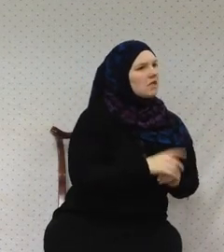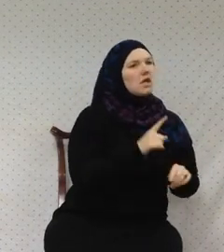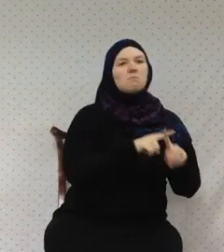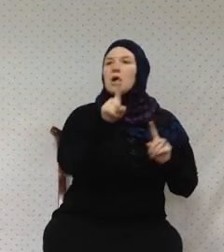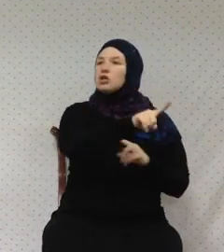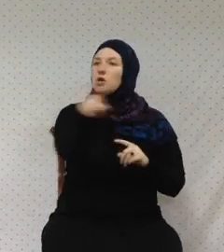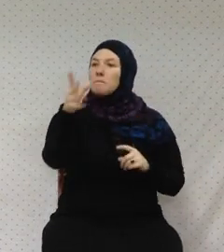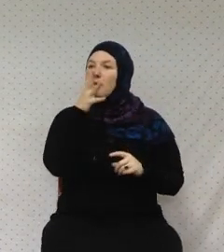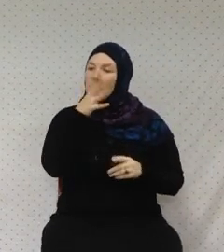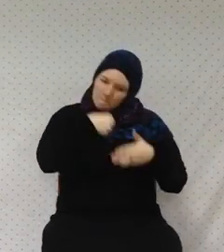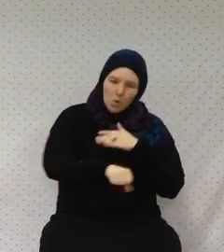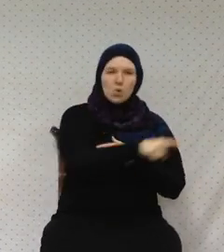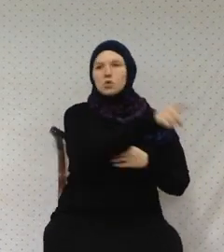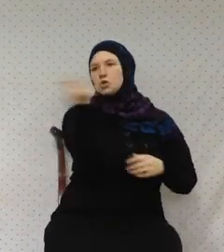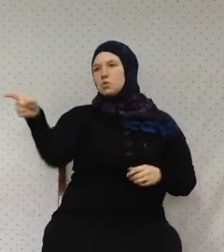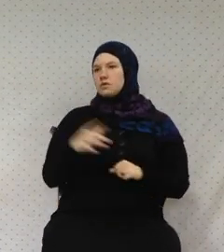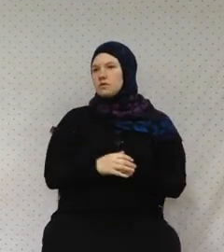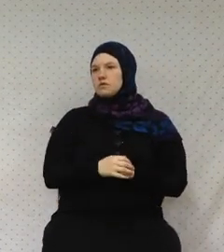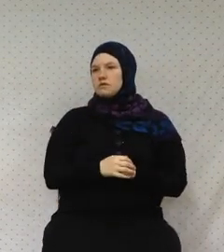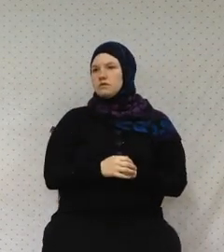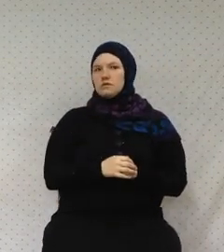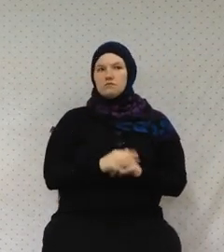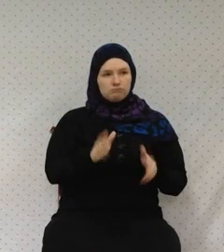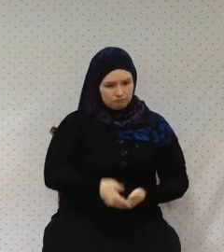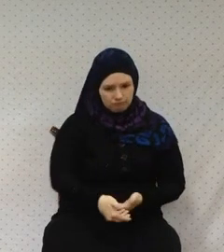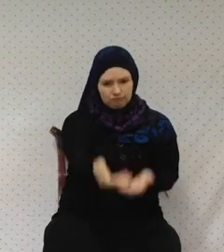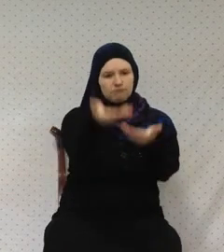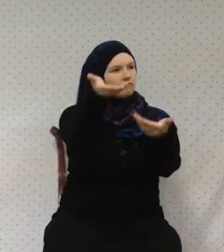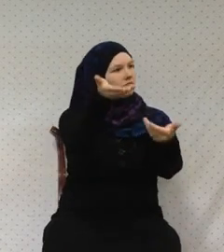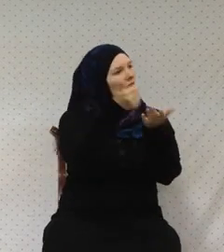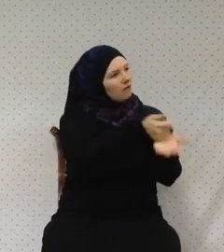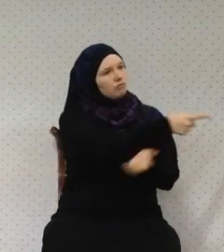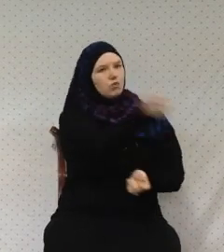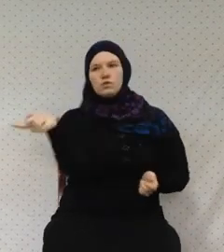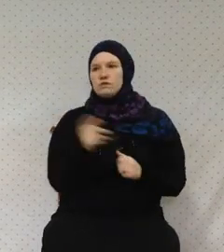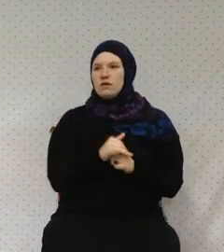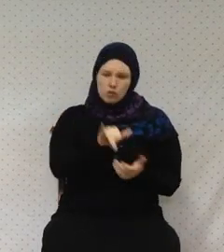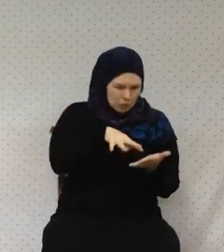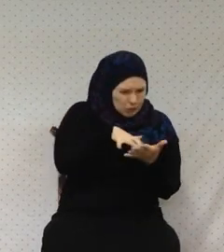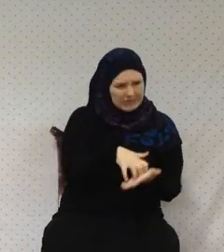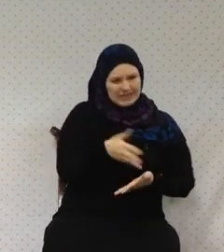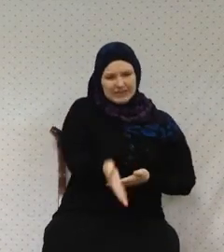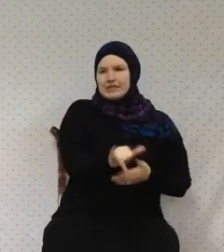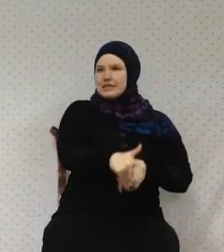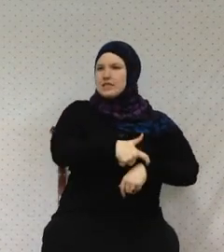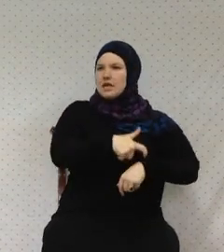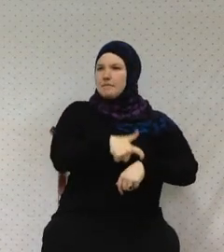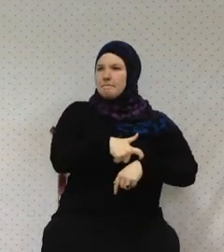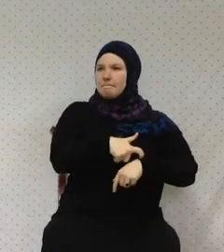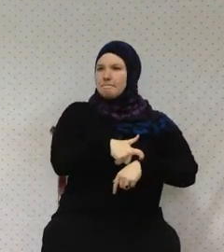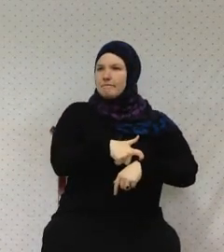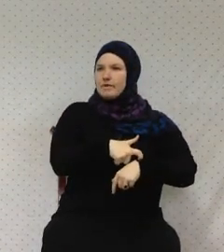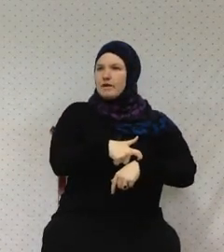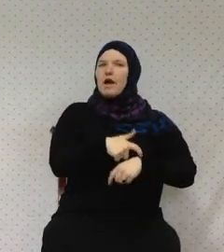of your mother? Utter helplessness, utter weakness, then He turned you